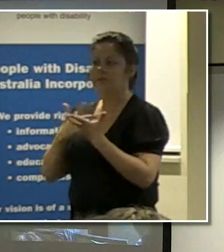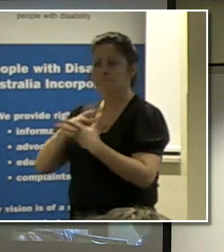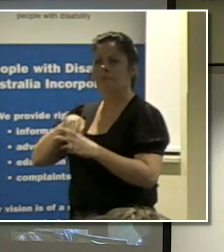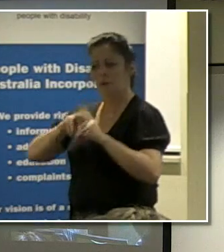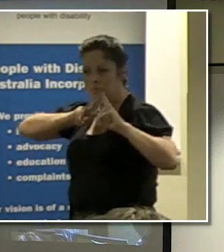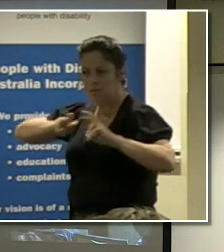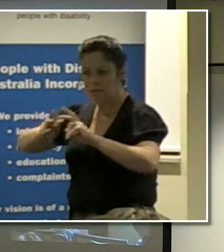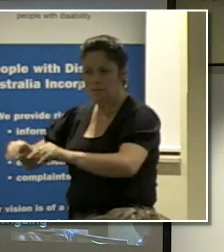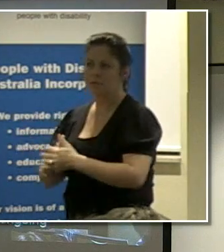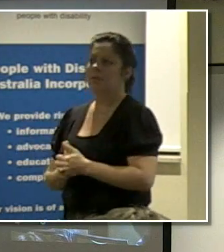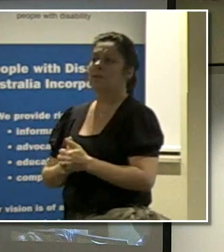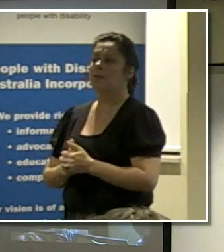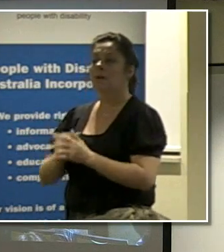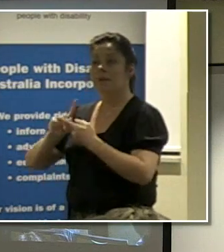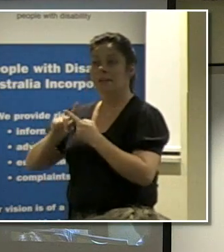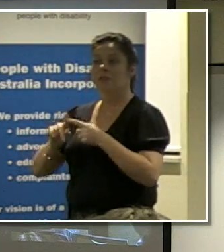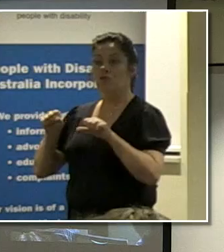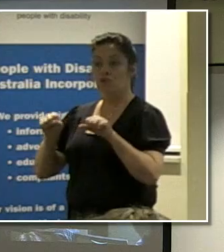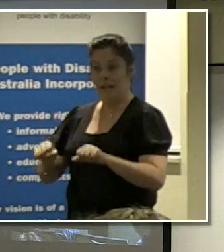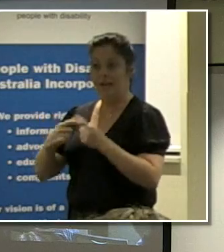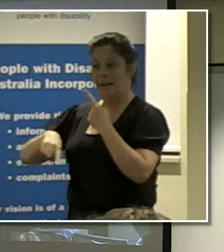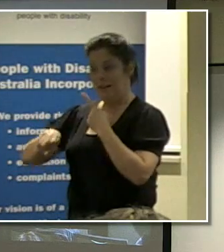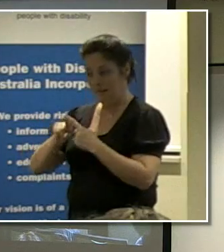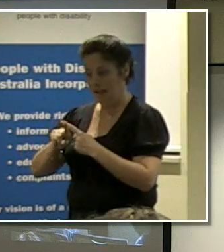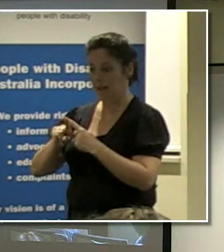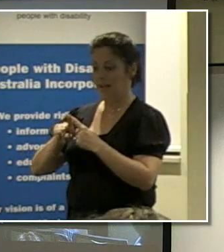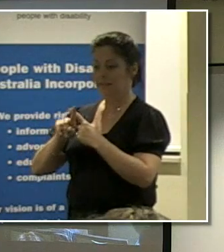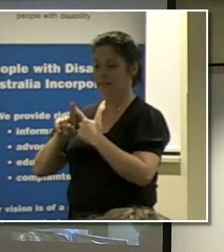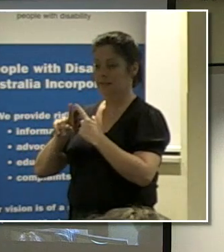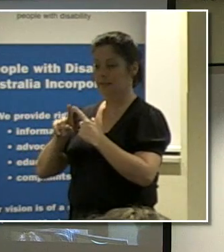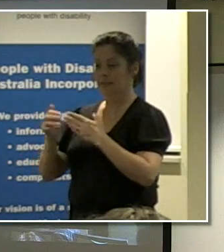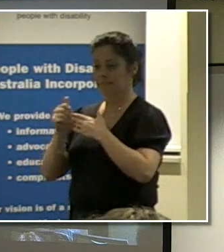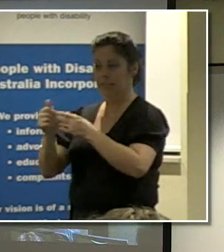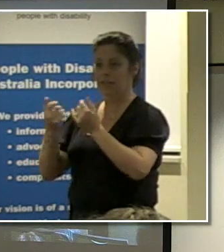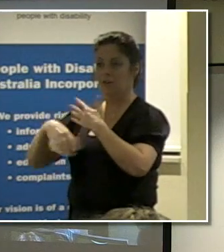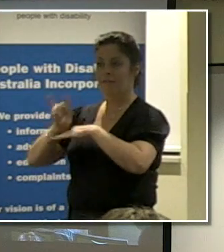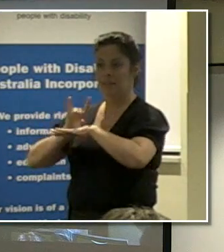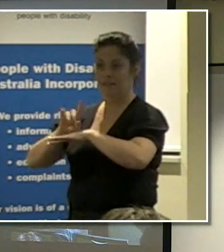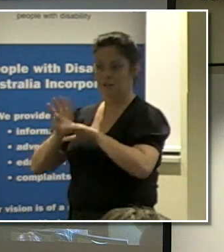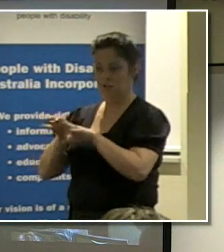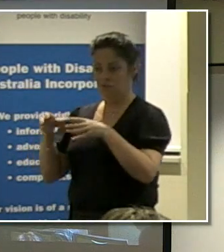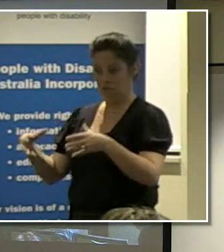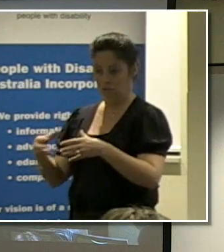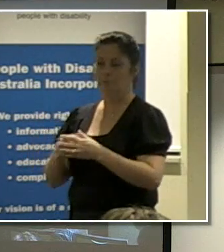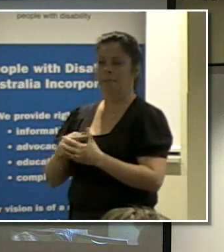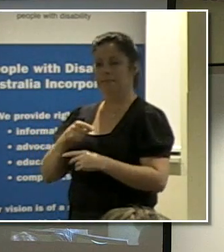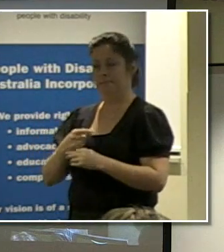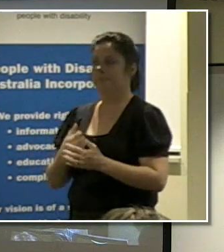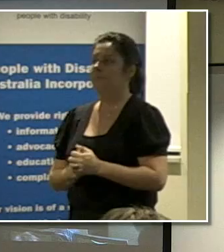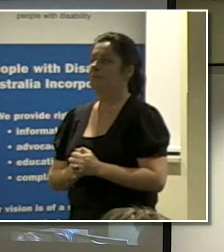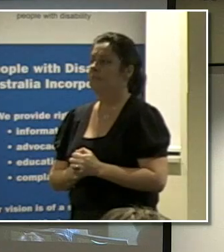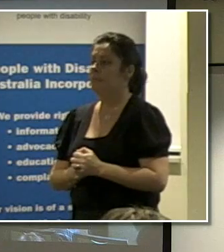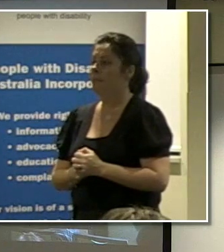ongoing member of the National Injury Insurance Scheme Advisory Group. I just want to talk for a second about how